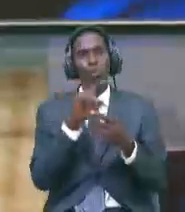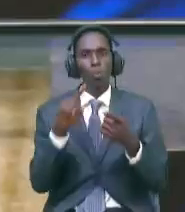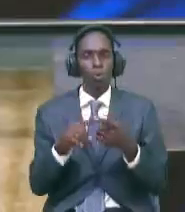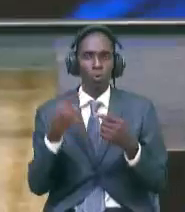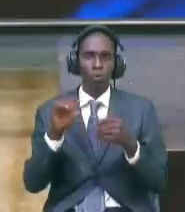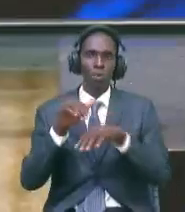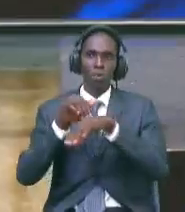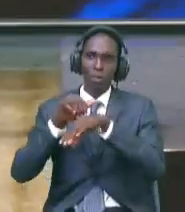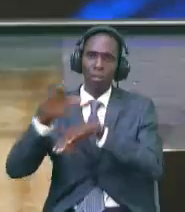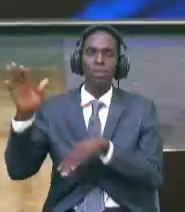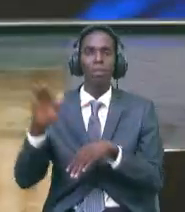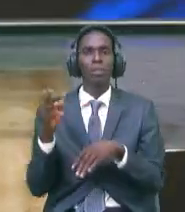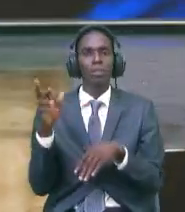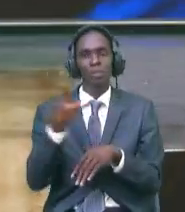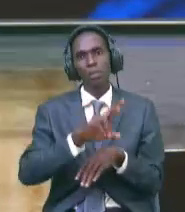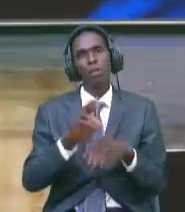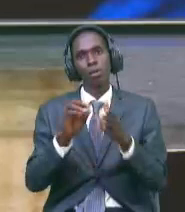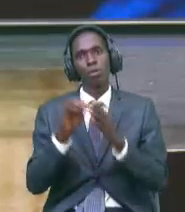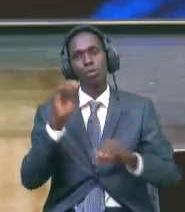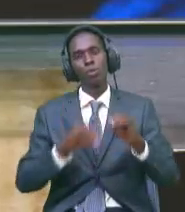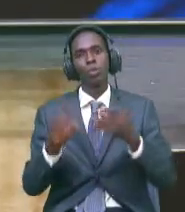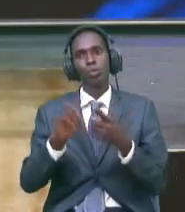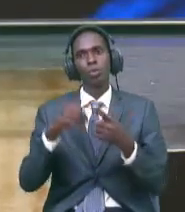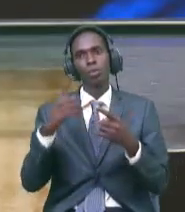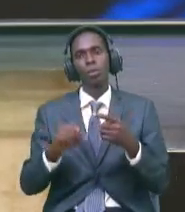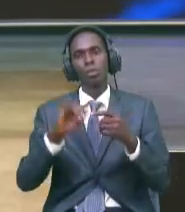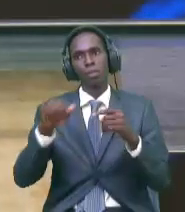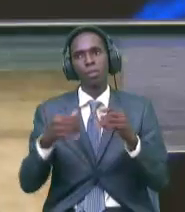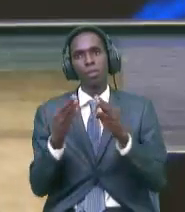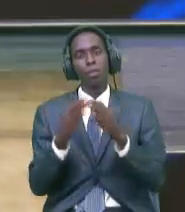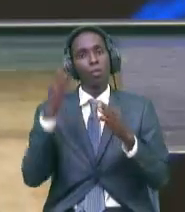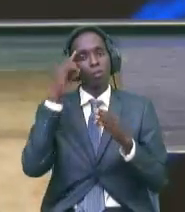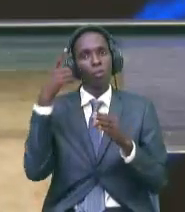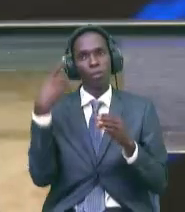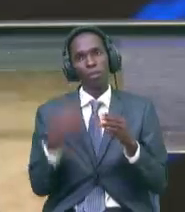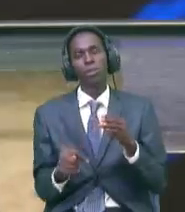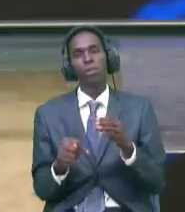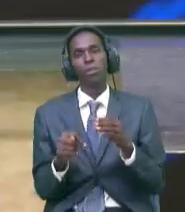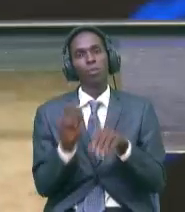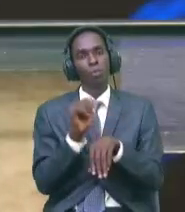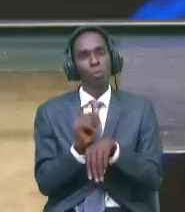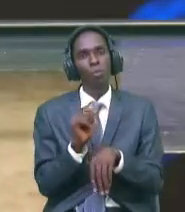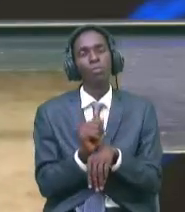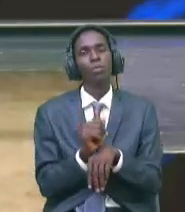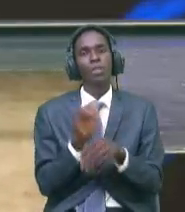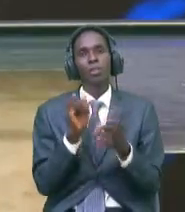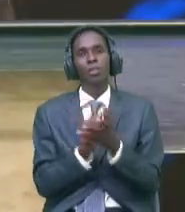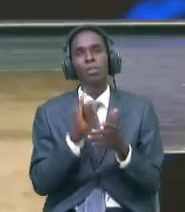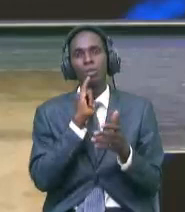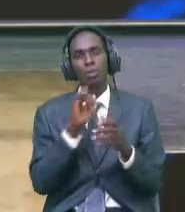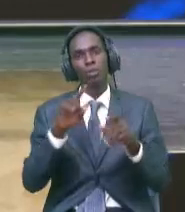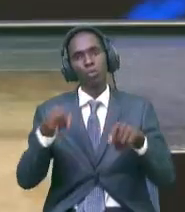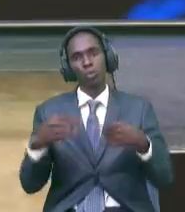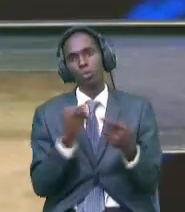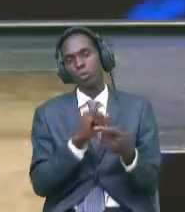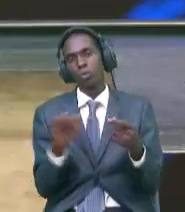liberality, unto their Jerusalem, unto the headquarters, for the maintenance of the work that is going to be a